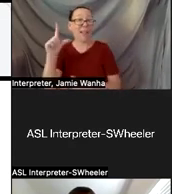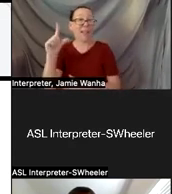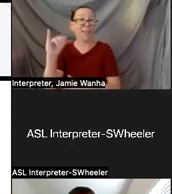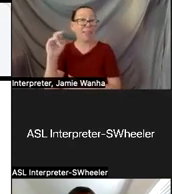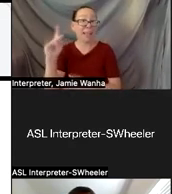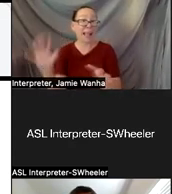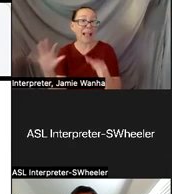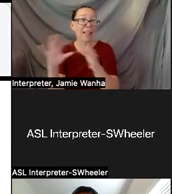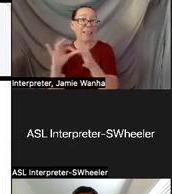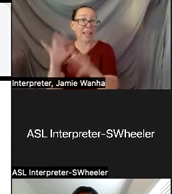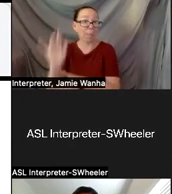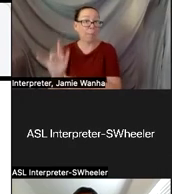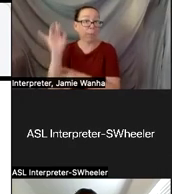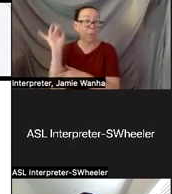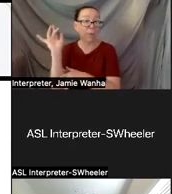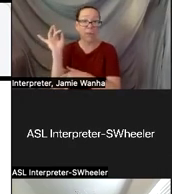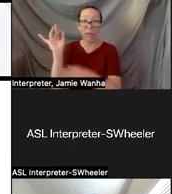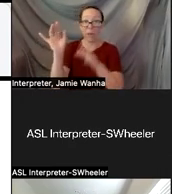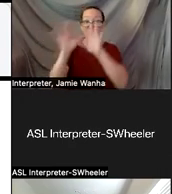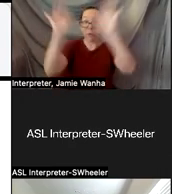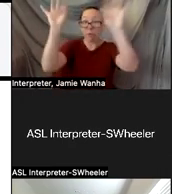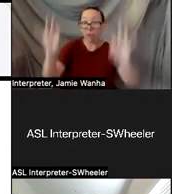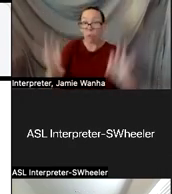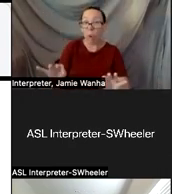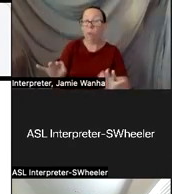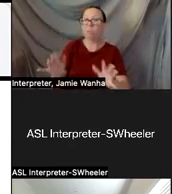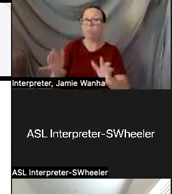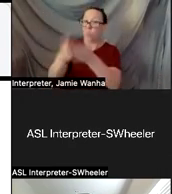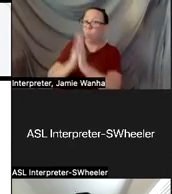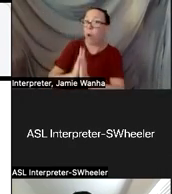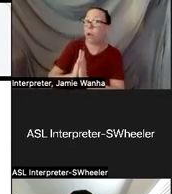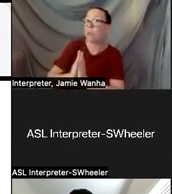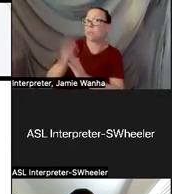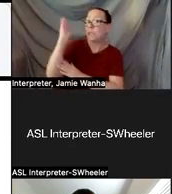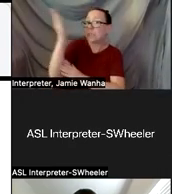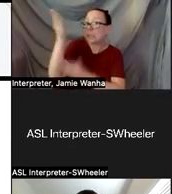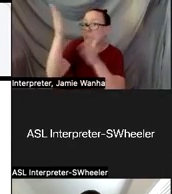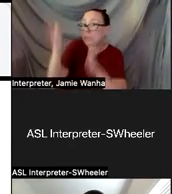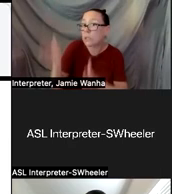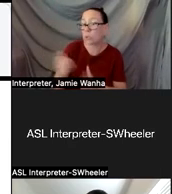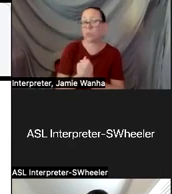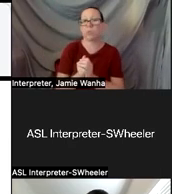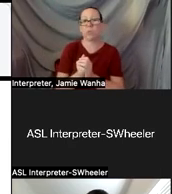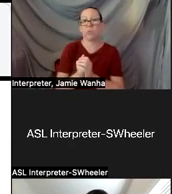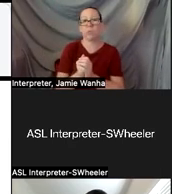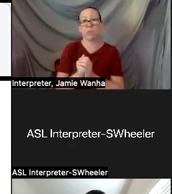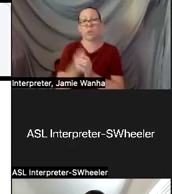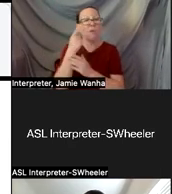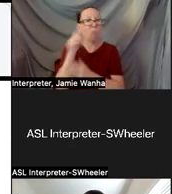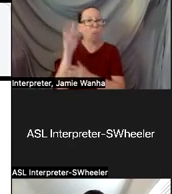a speaker for giving an online or in-person presentation as listed here, or to request